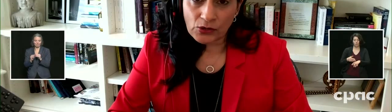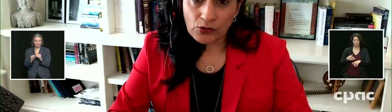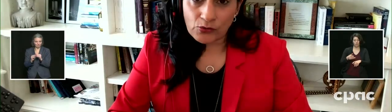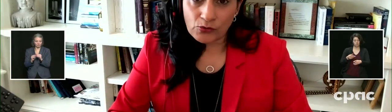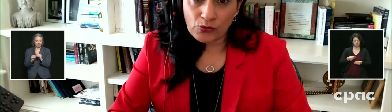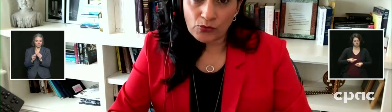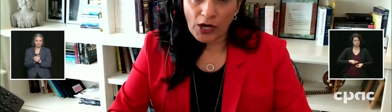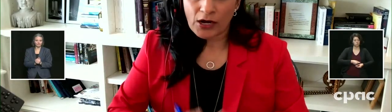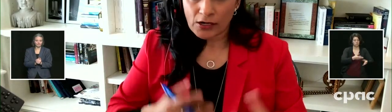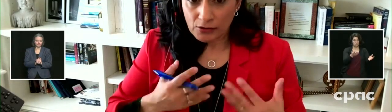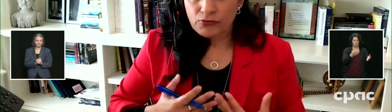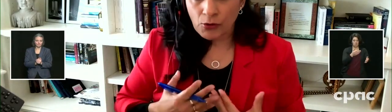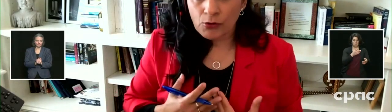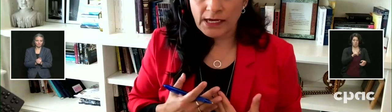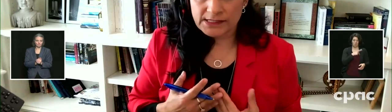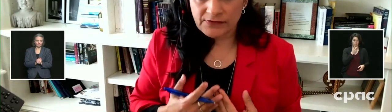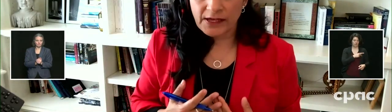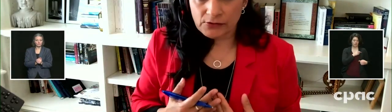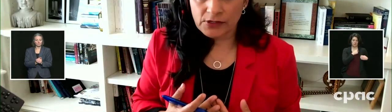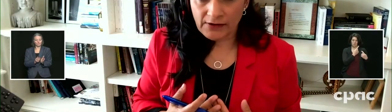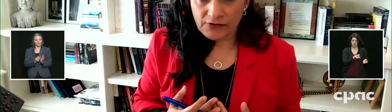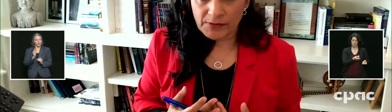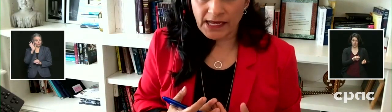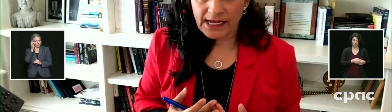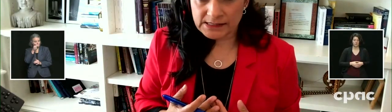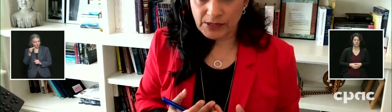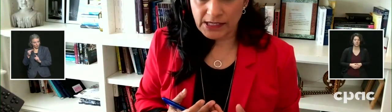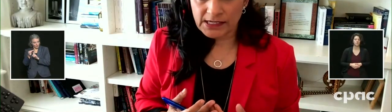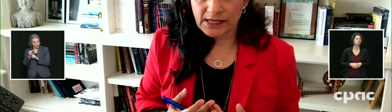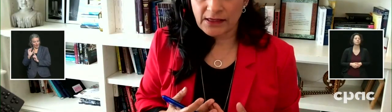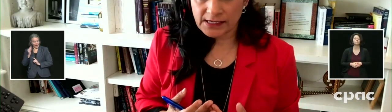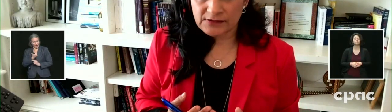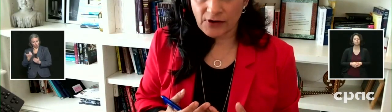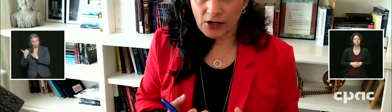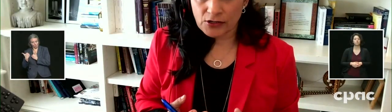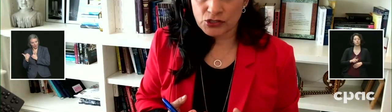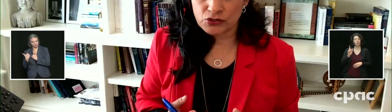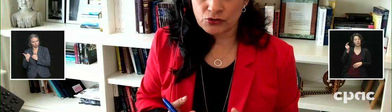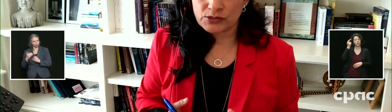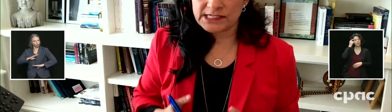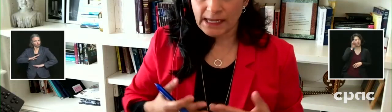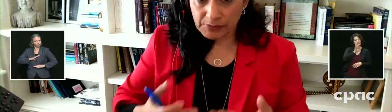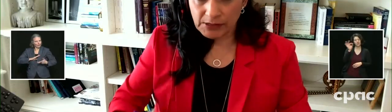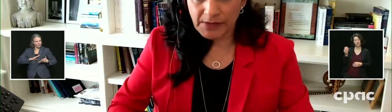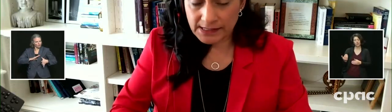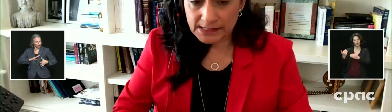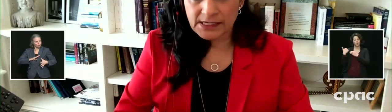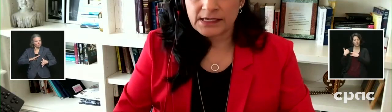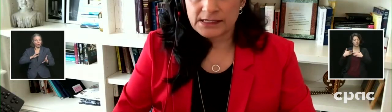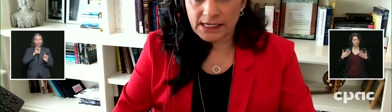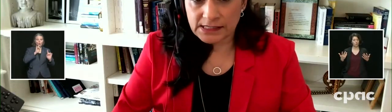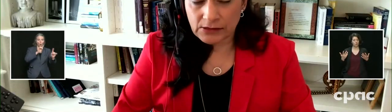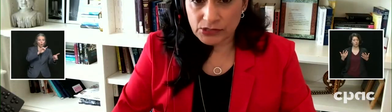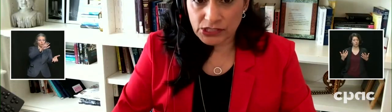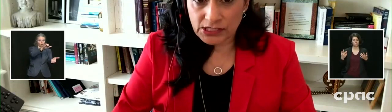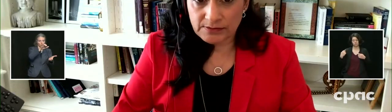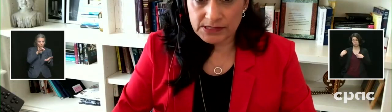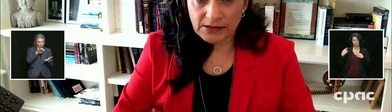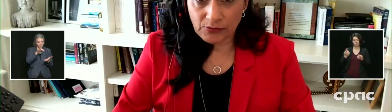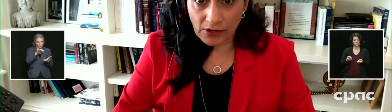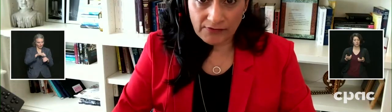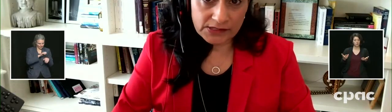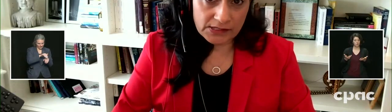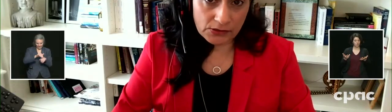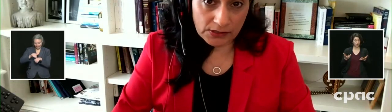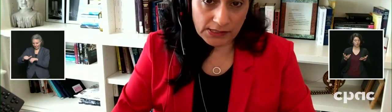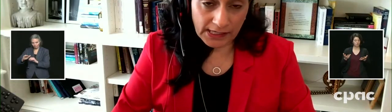And so our role as a federal government has been thus far to supplement testing regimes